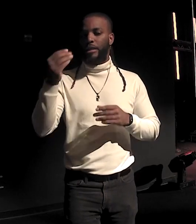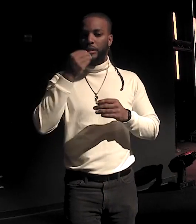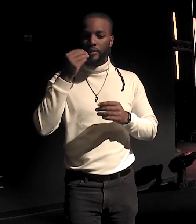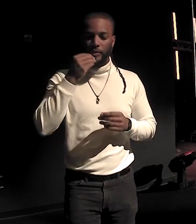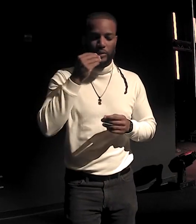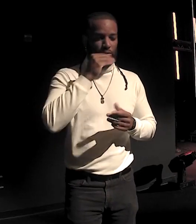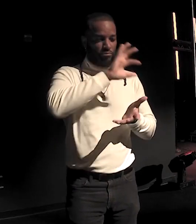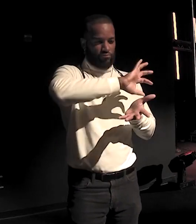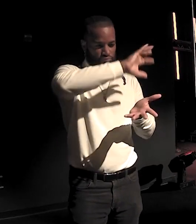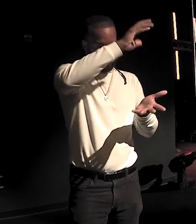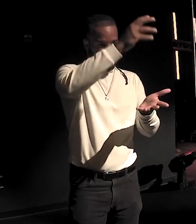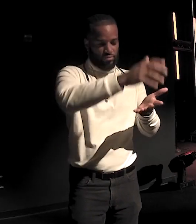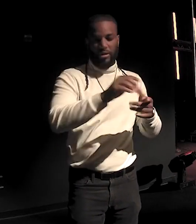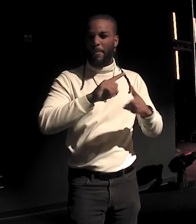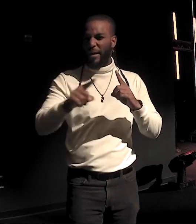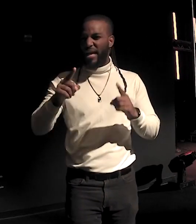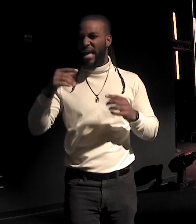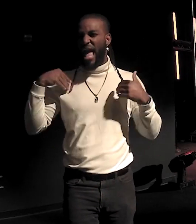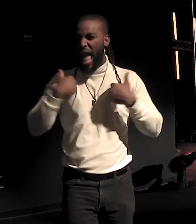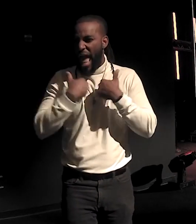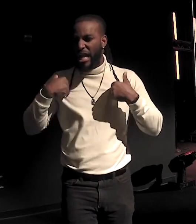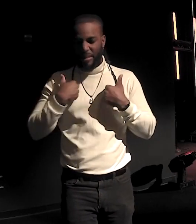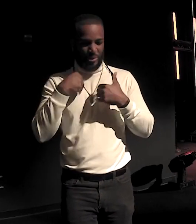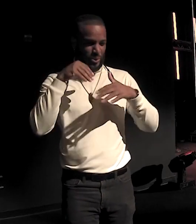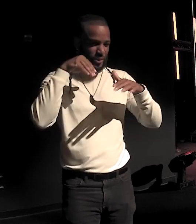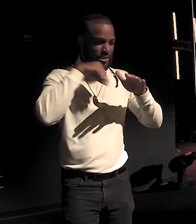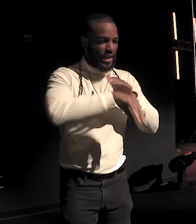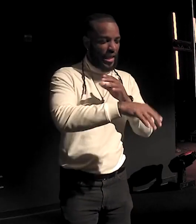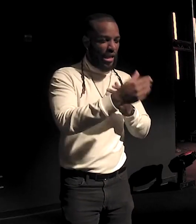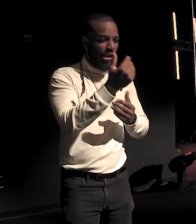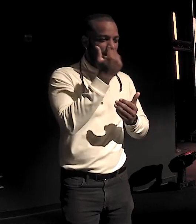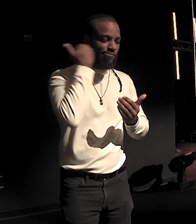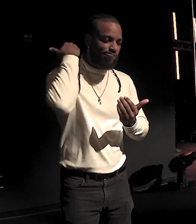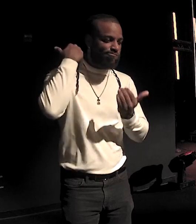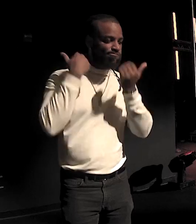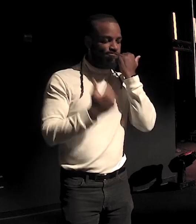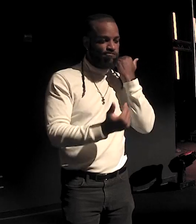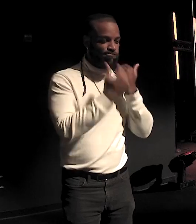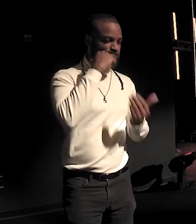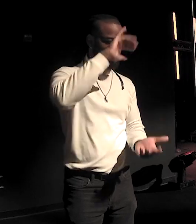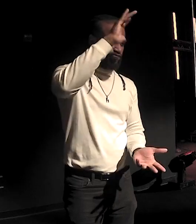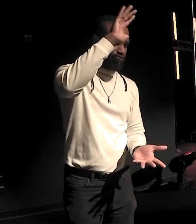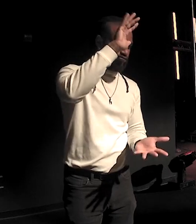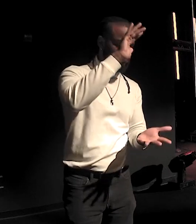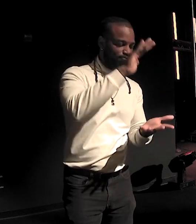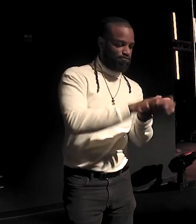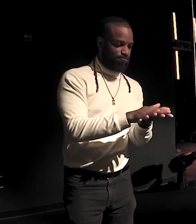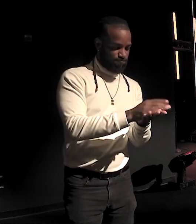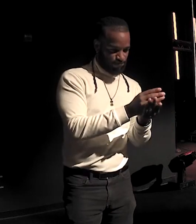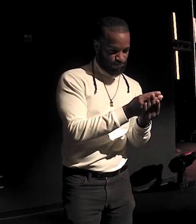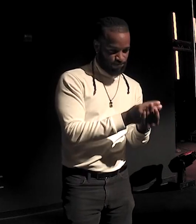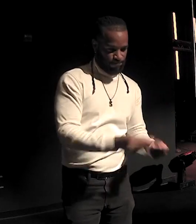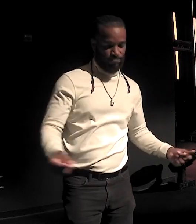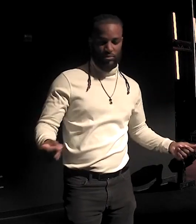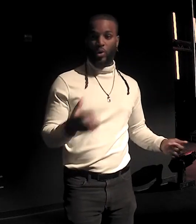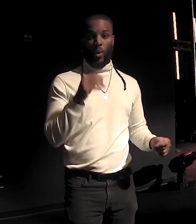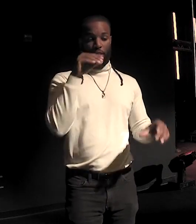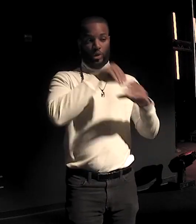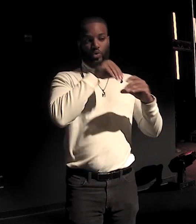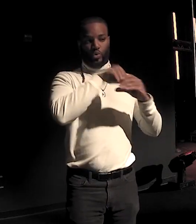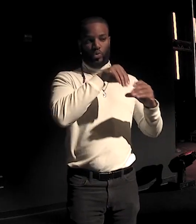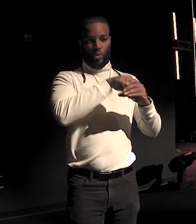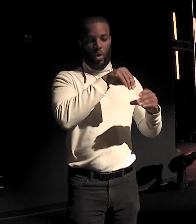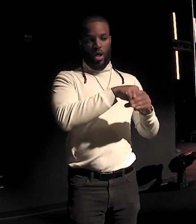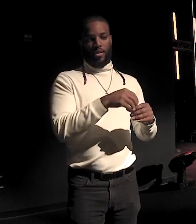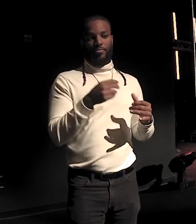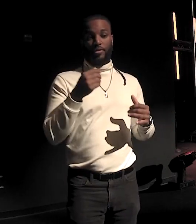for later, but then vermin would get in, rodents, at the cover of night and eat all this good stuff that they had stored up for themselves, and all of